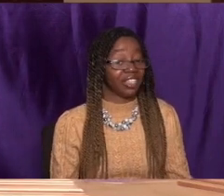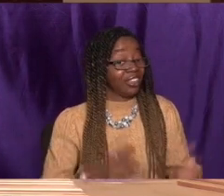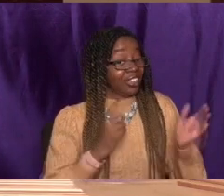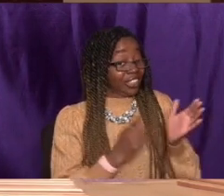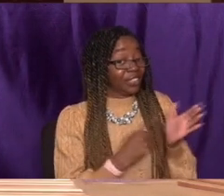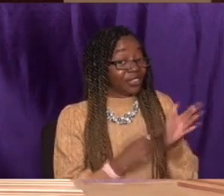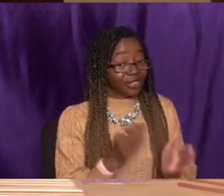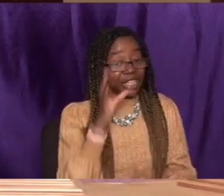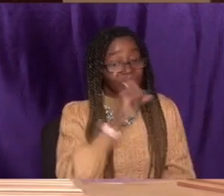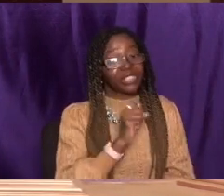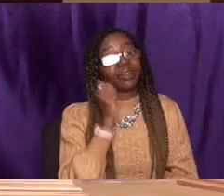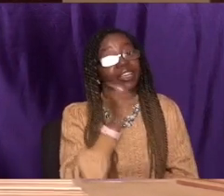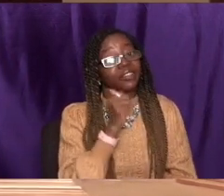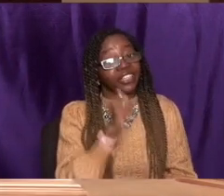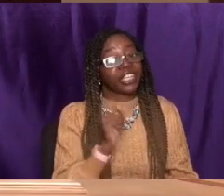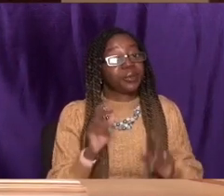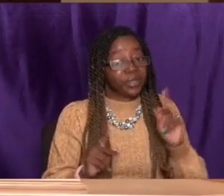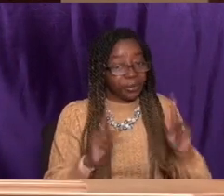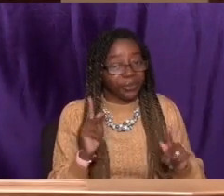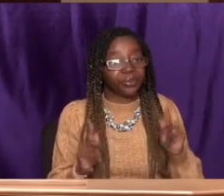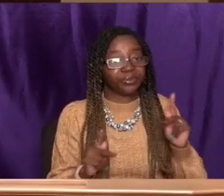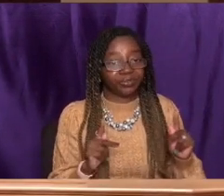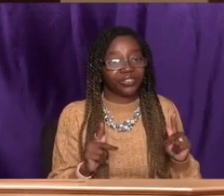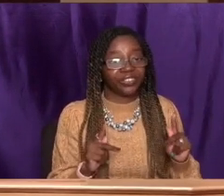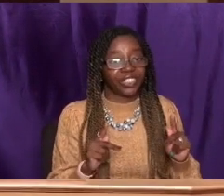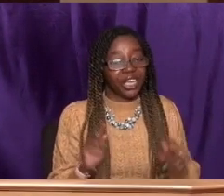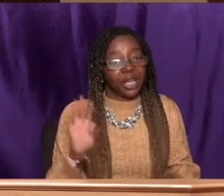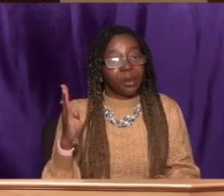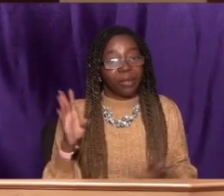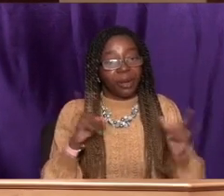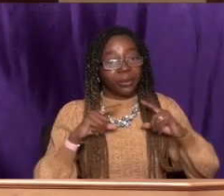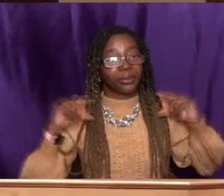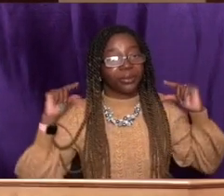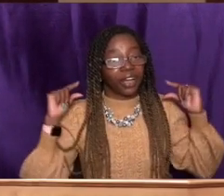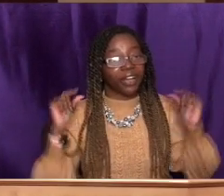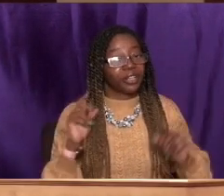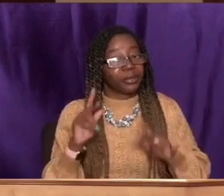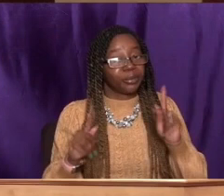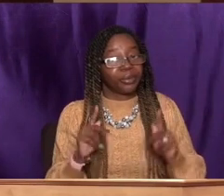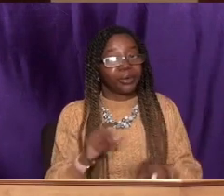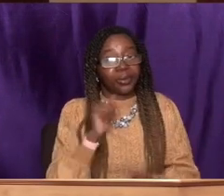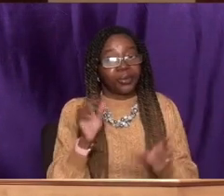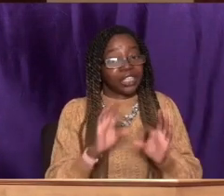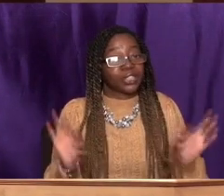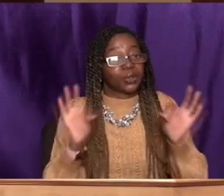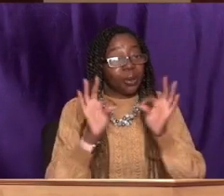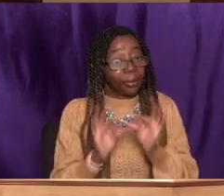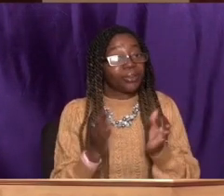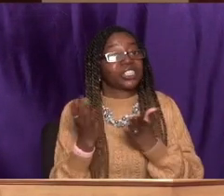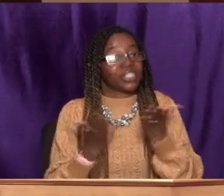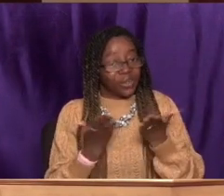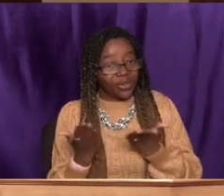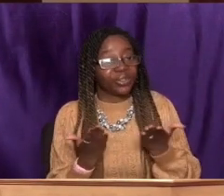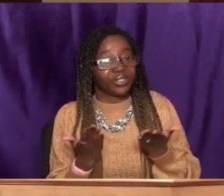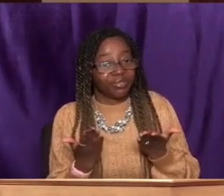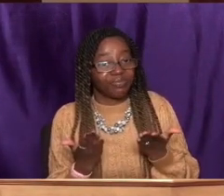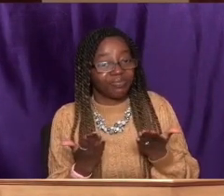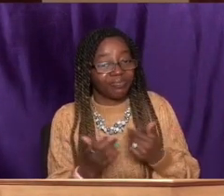Sometimes I miss my everyday folk, my blue-collar folk, who wasn't too important to serve.